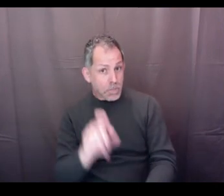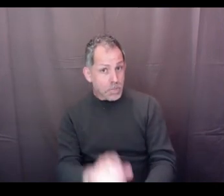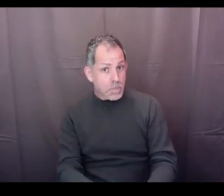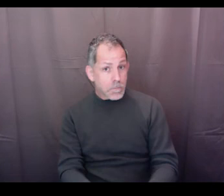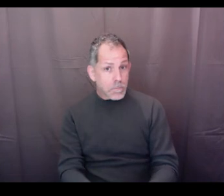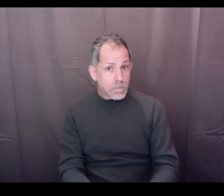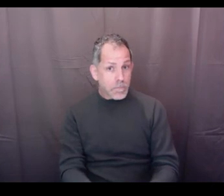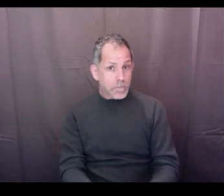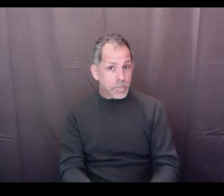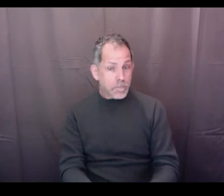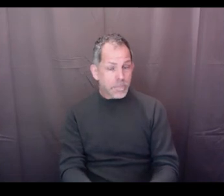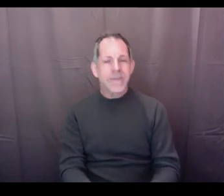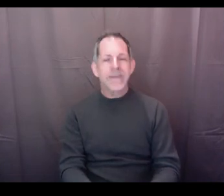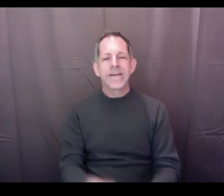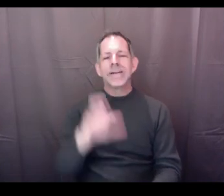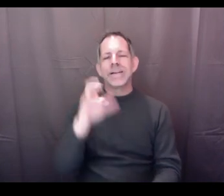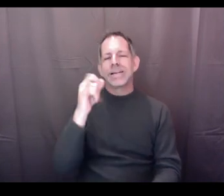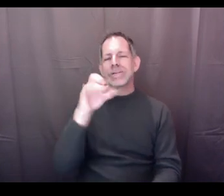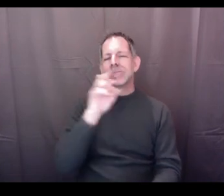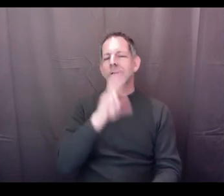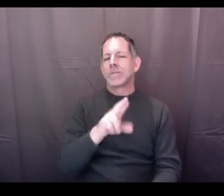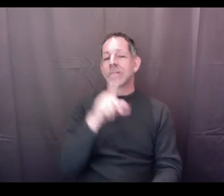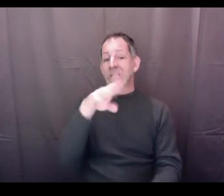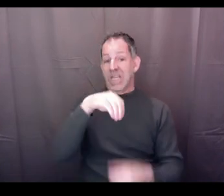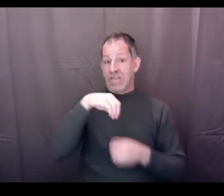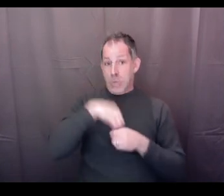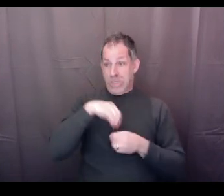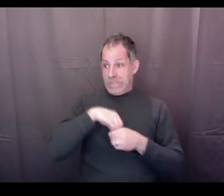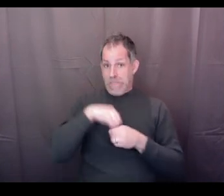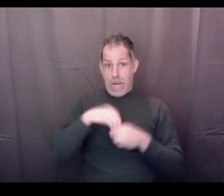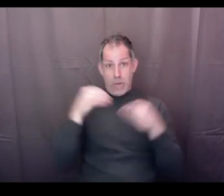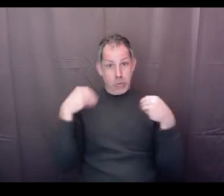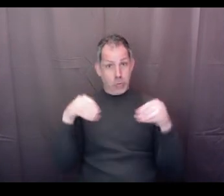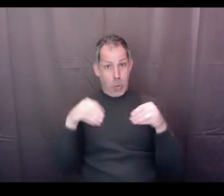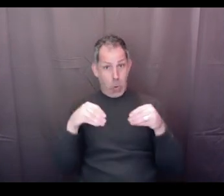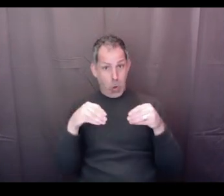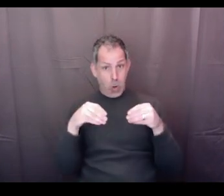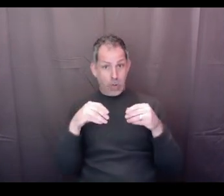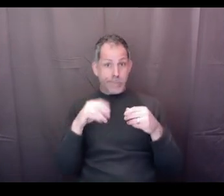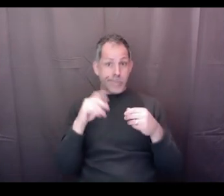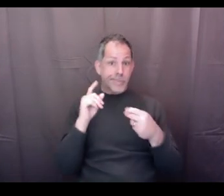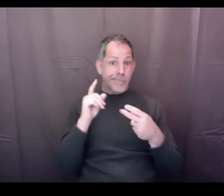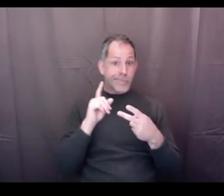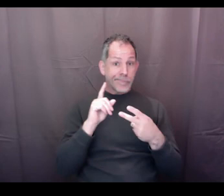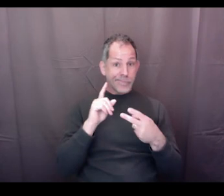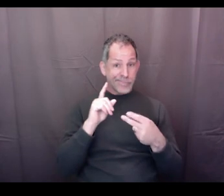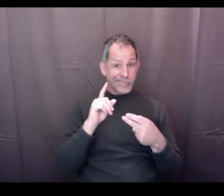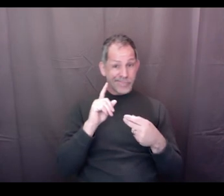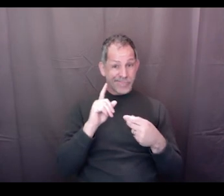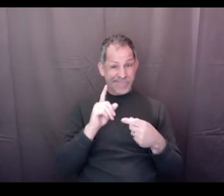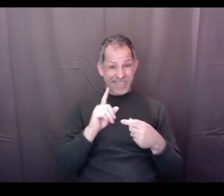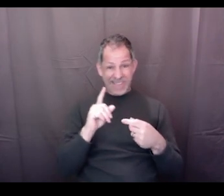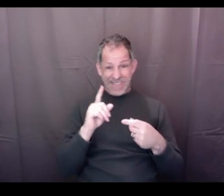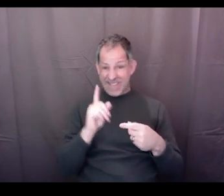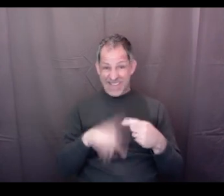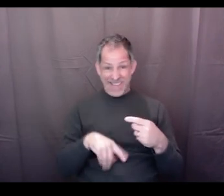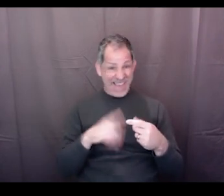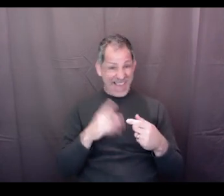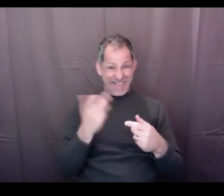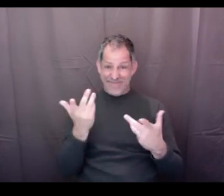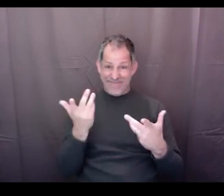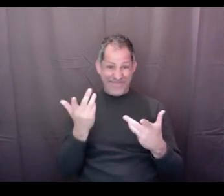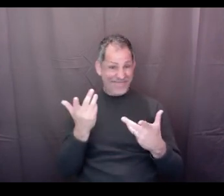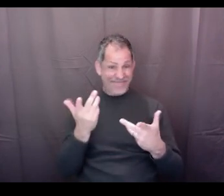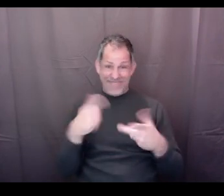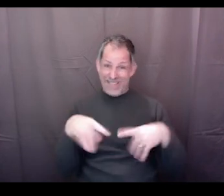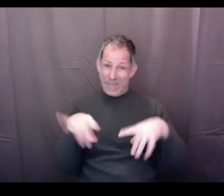use of face masks in public, especially in indoor settings and/or when you can't really